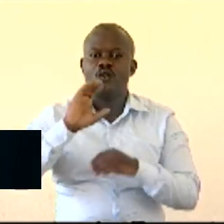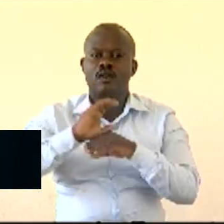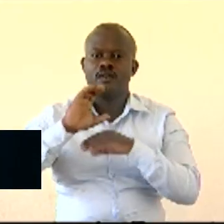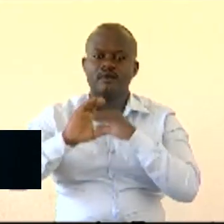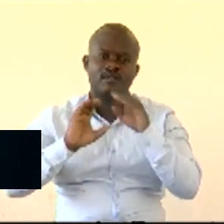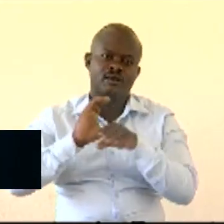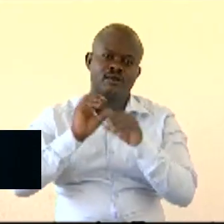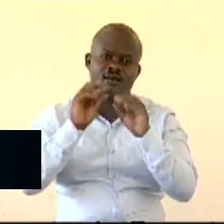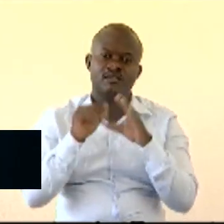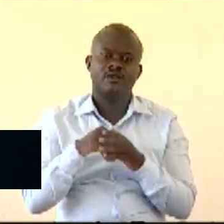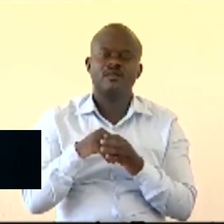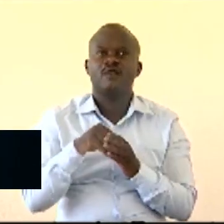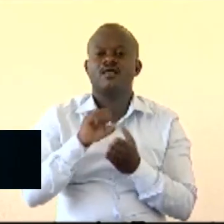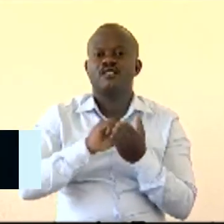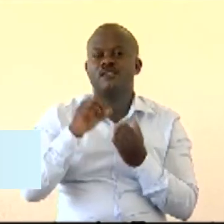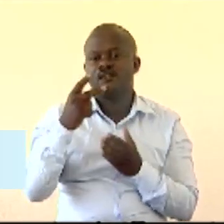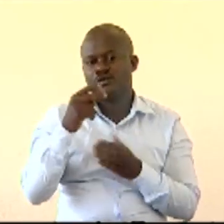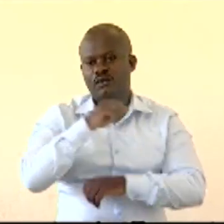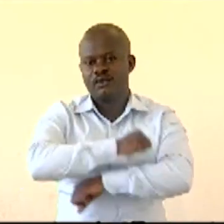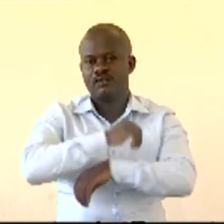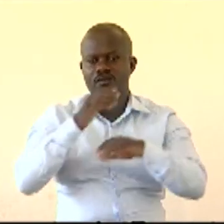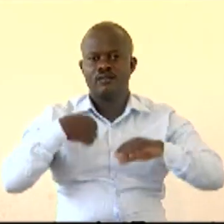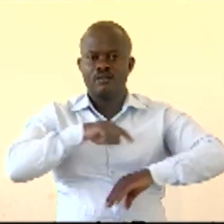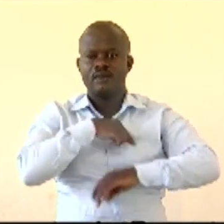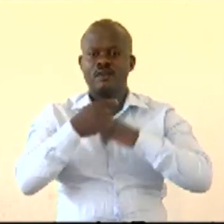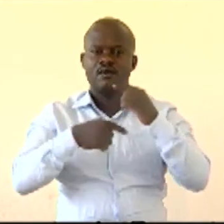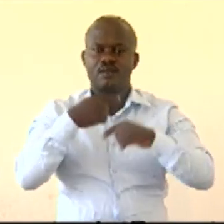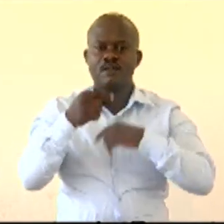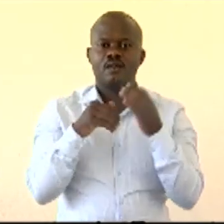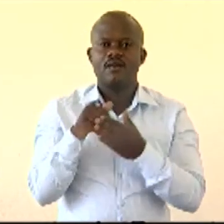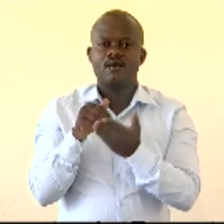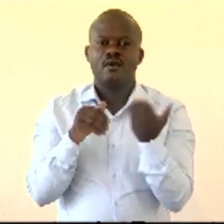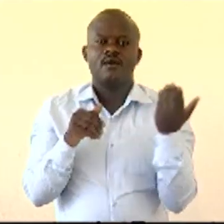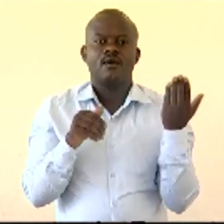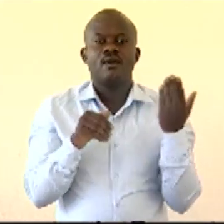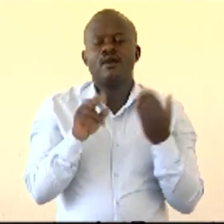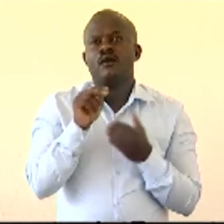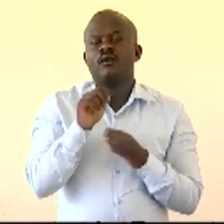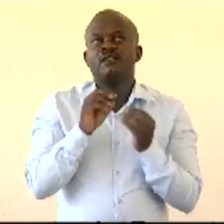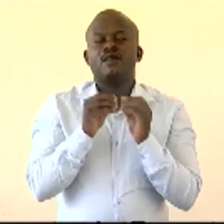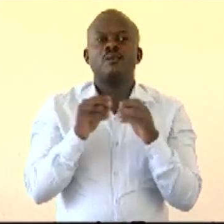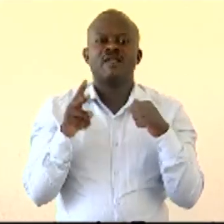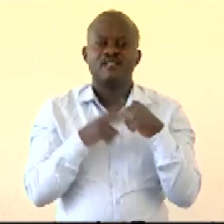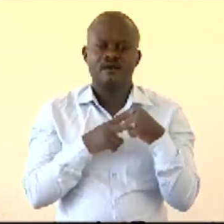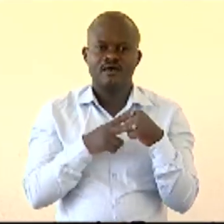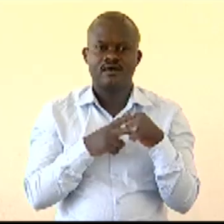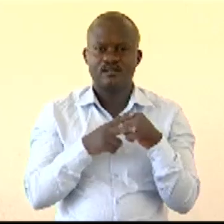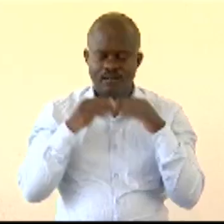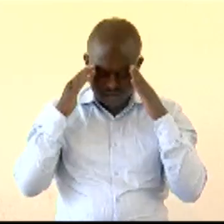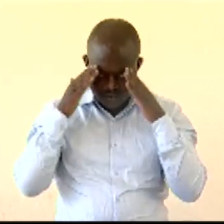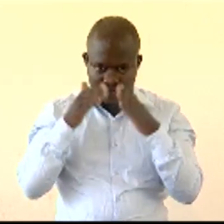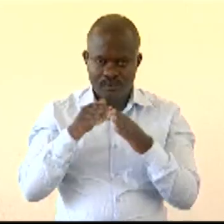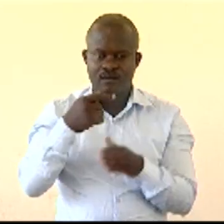be with senior 2 students. We are continuing with unit number 7, the mole concept and